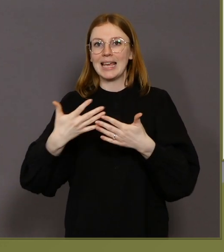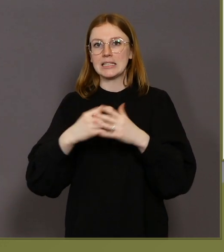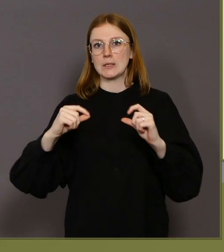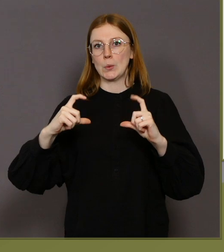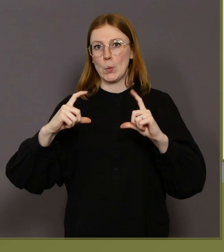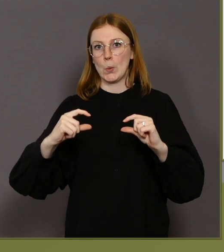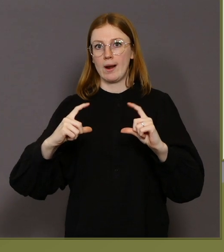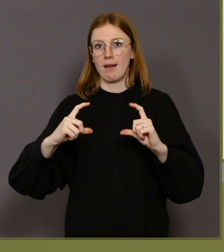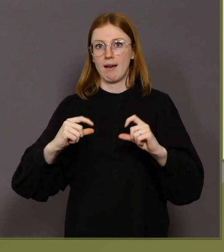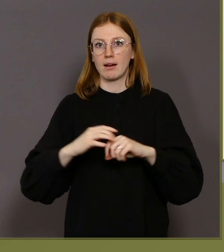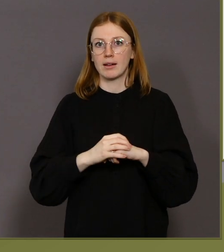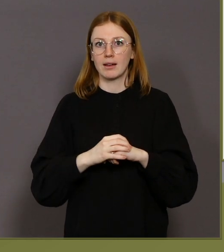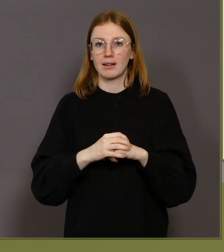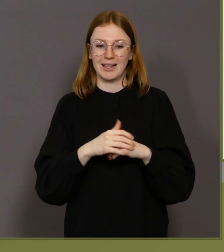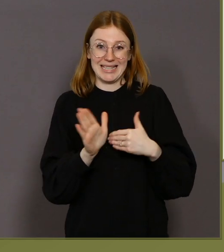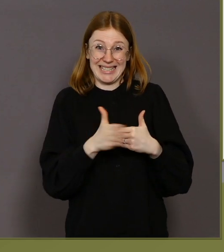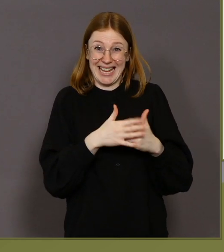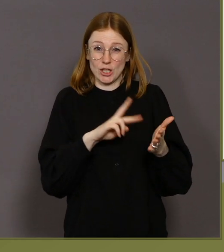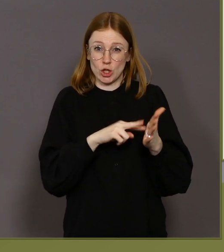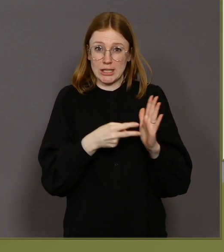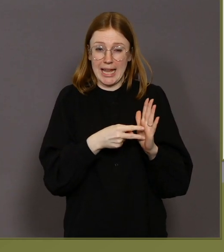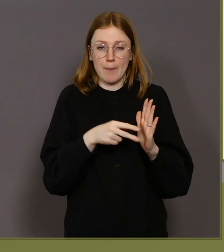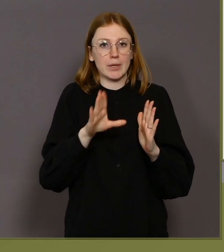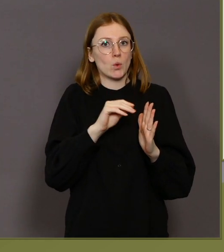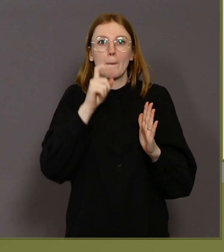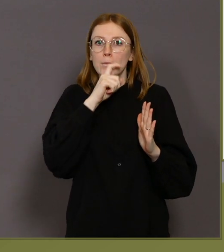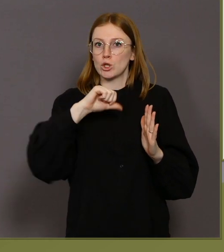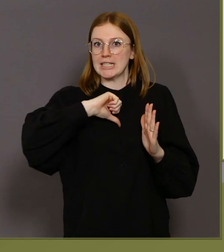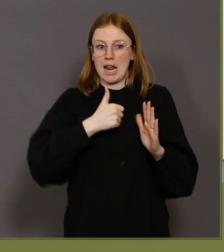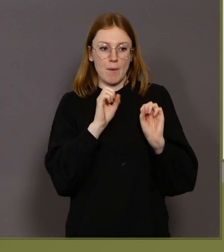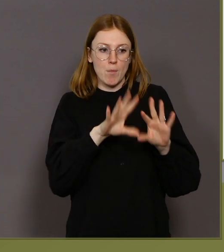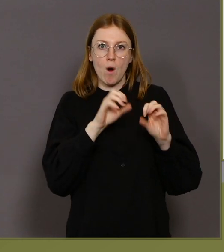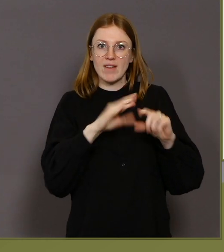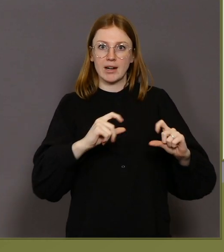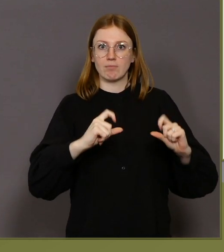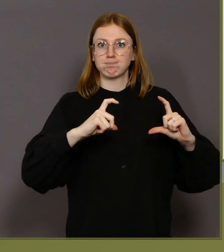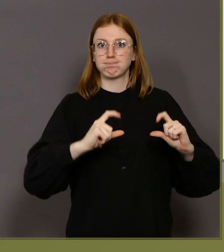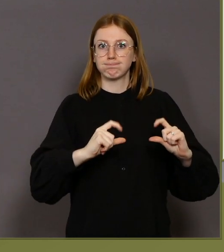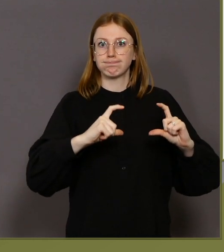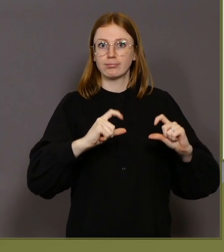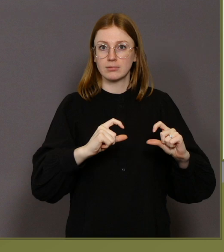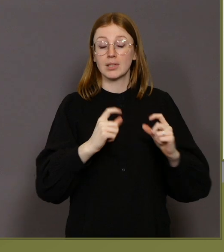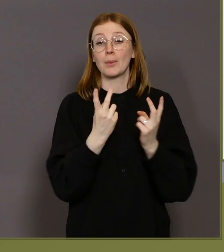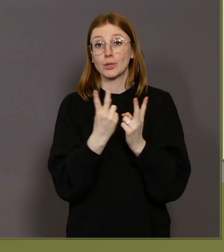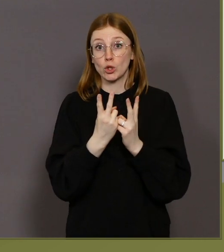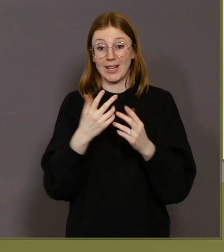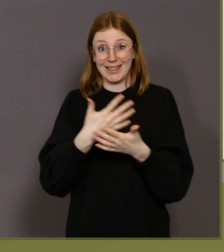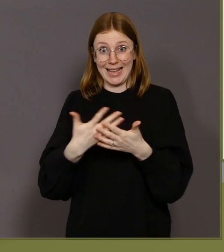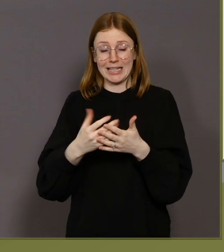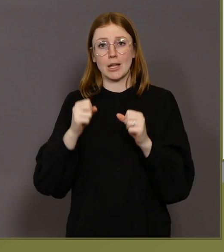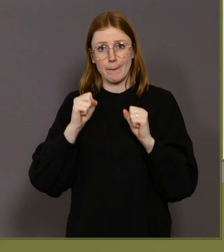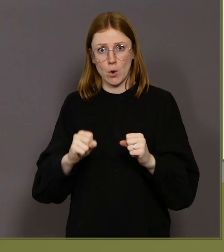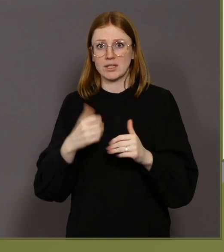on a closed system, there is no way to enlarge text size. So then you need to display the text in a